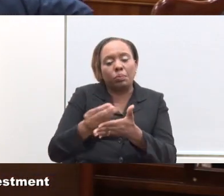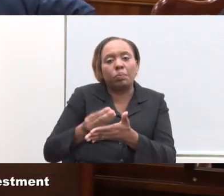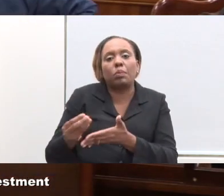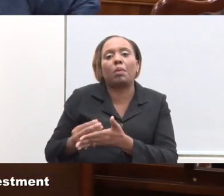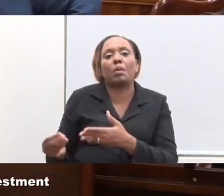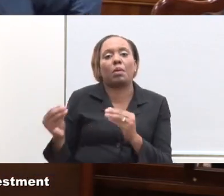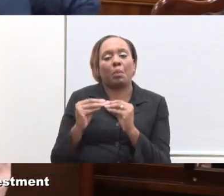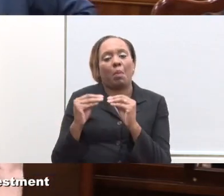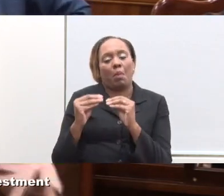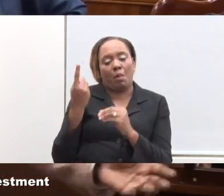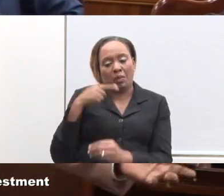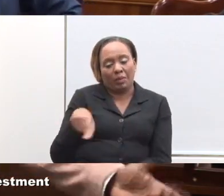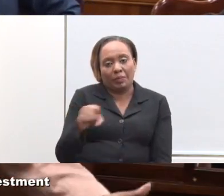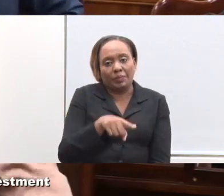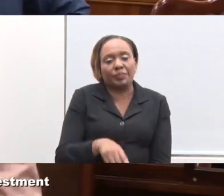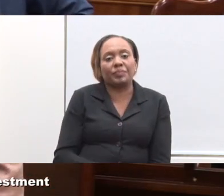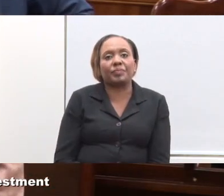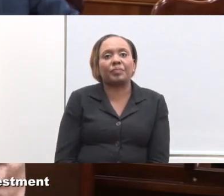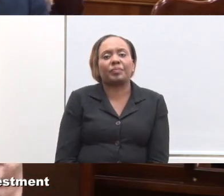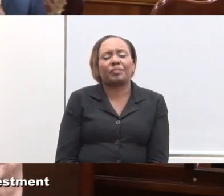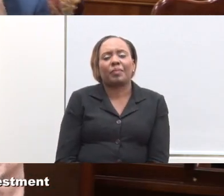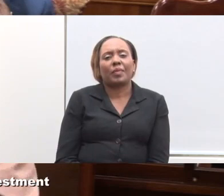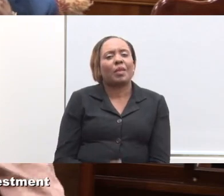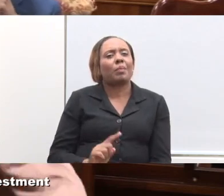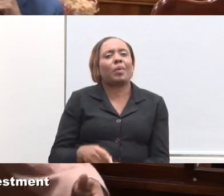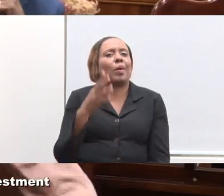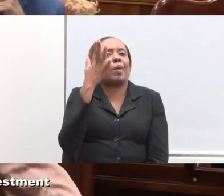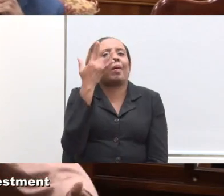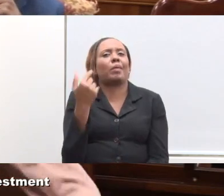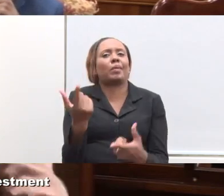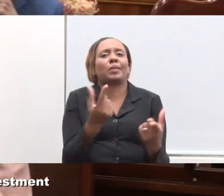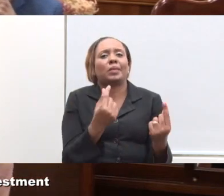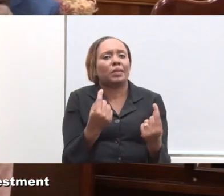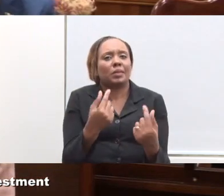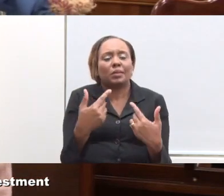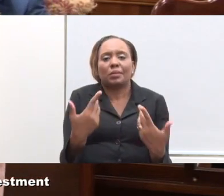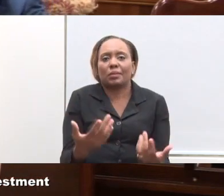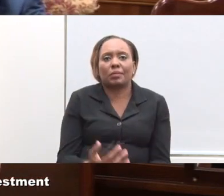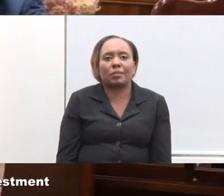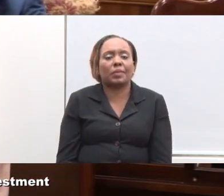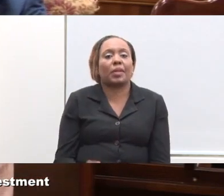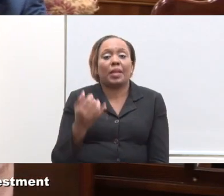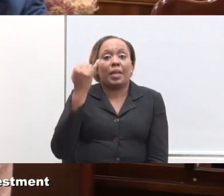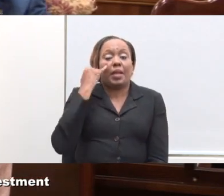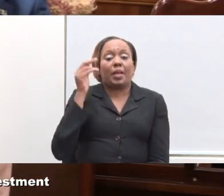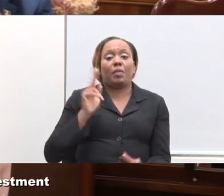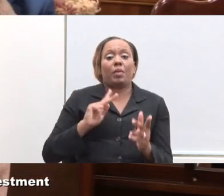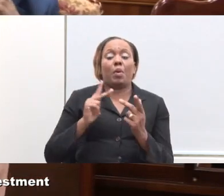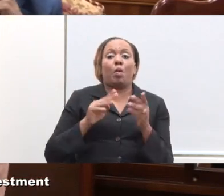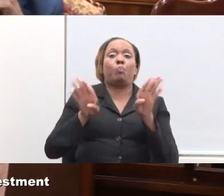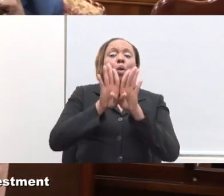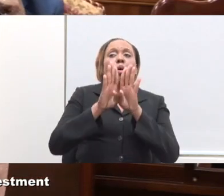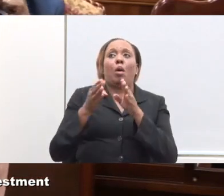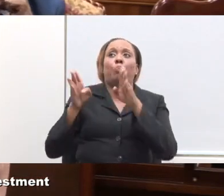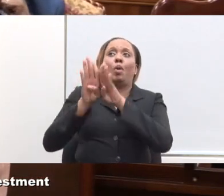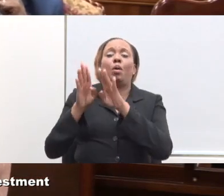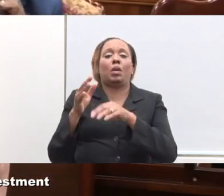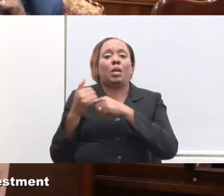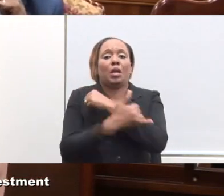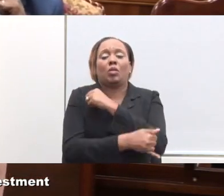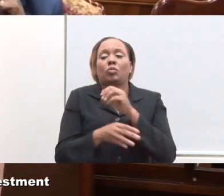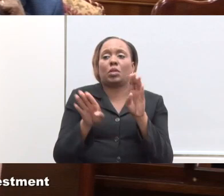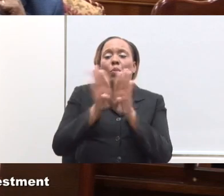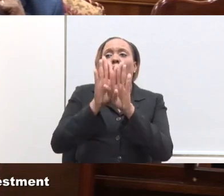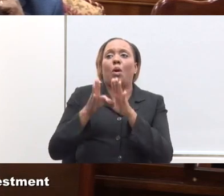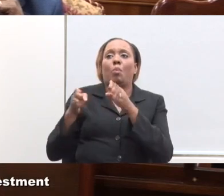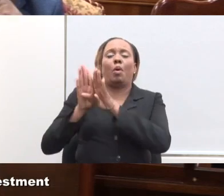the pharmaceuticals. And why are we doing this? Because with borders closing, we have now a more